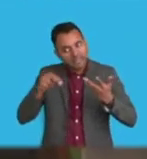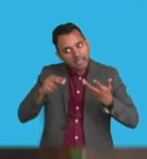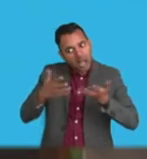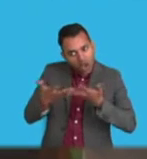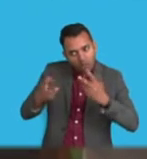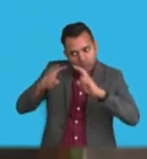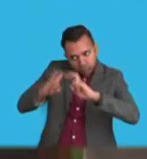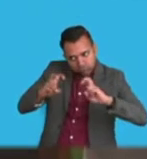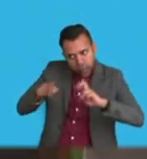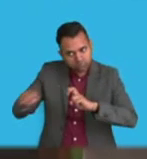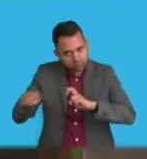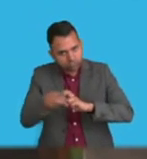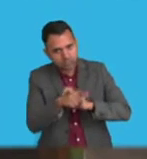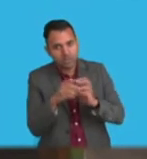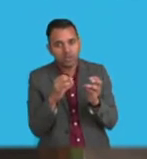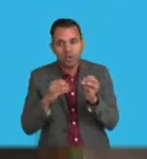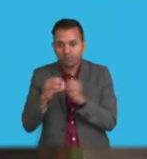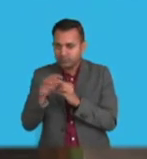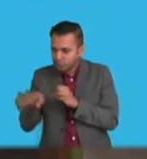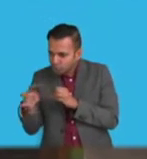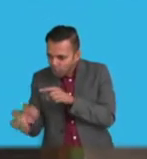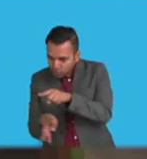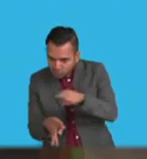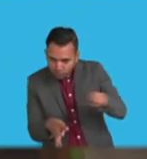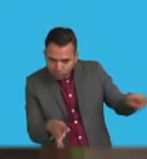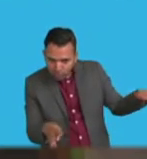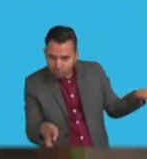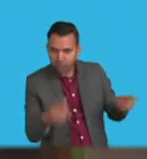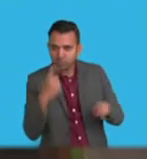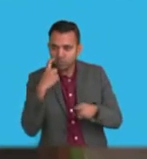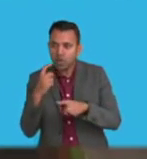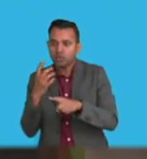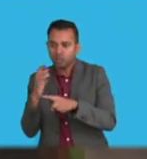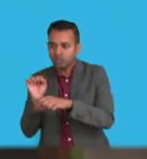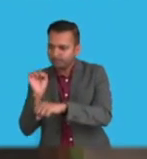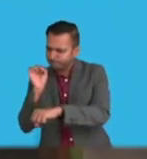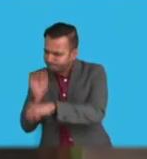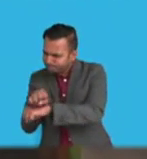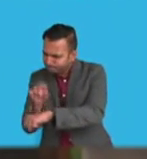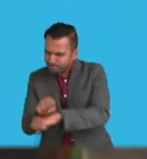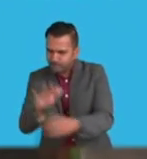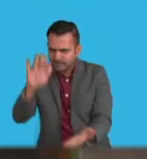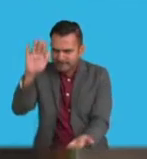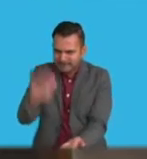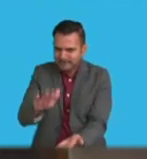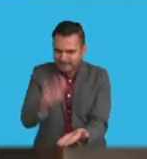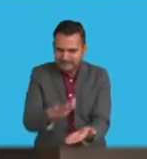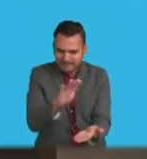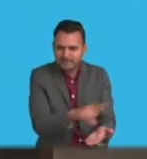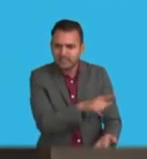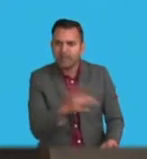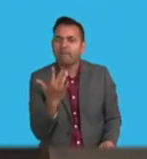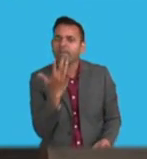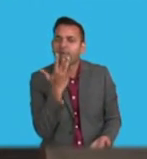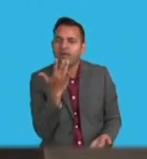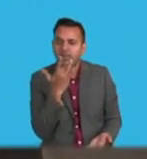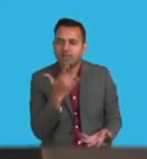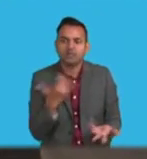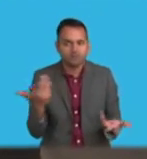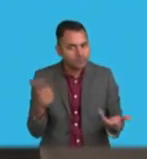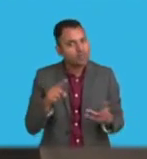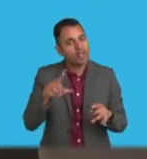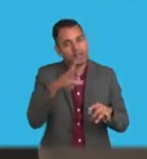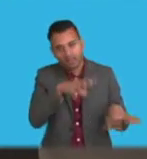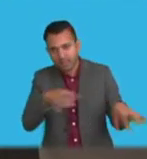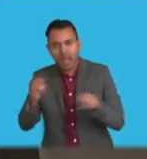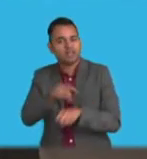also tackling these bogus or employment agencies through prosecution. Ministry is currently